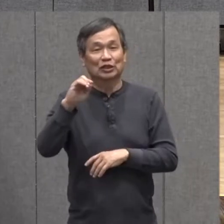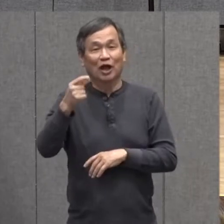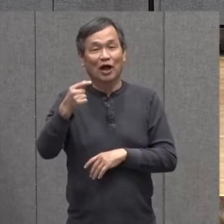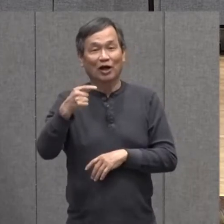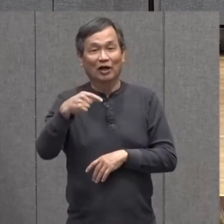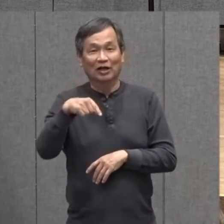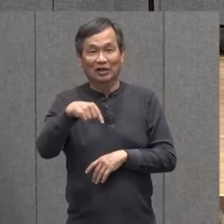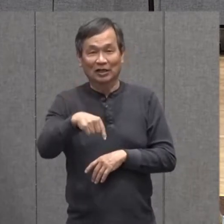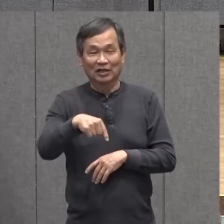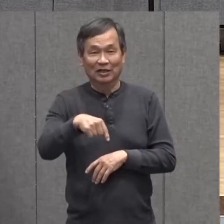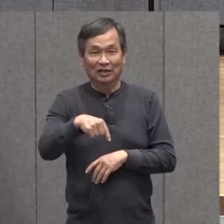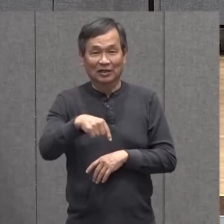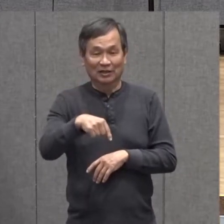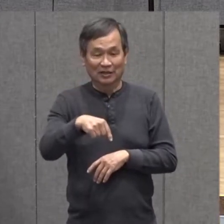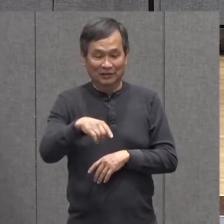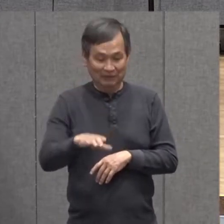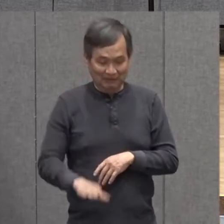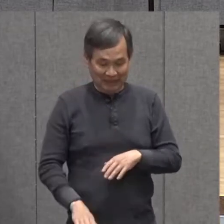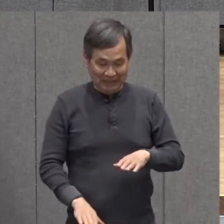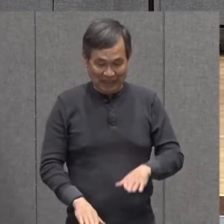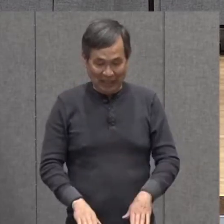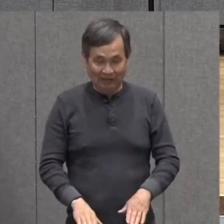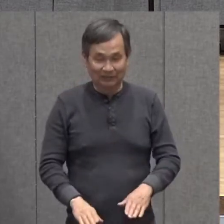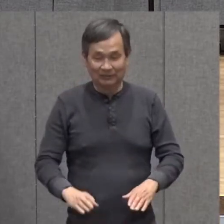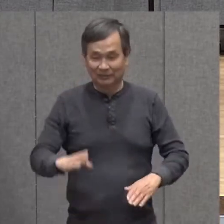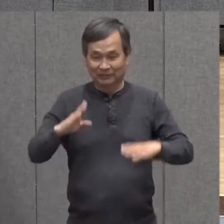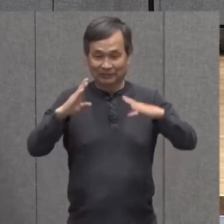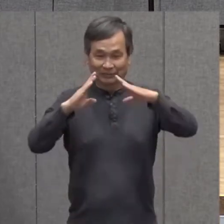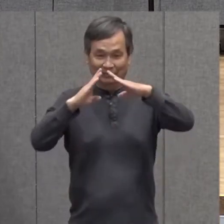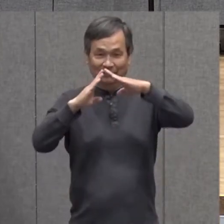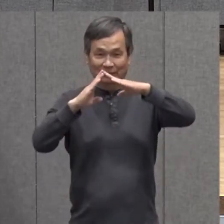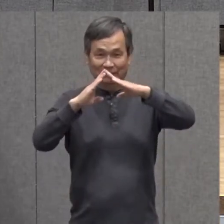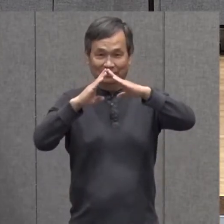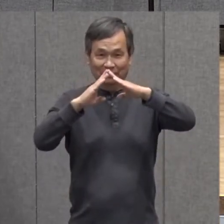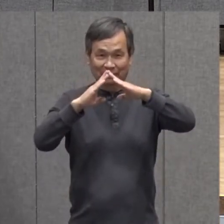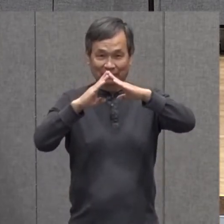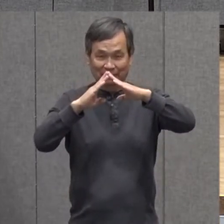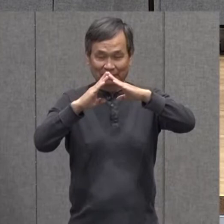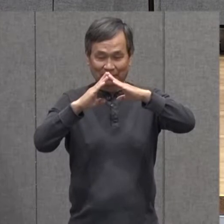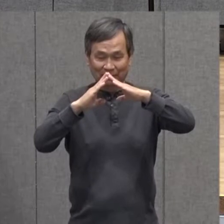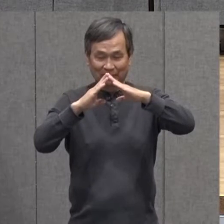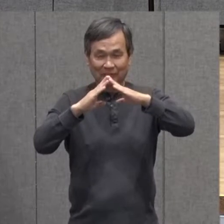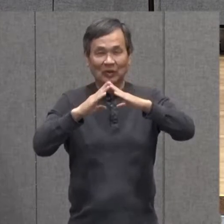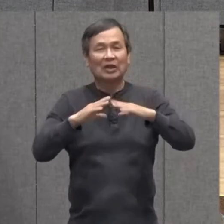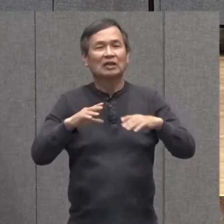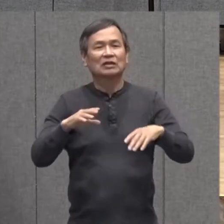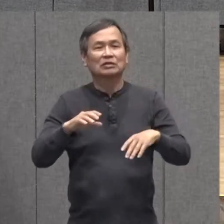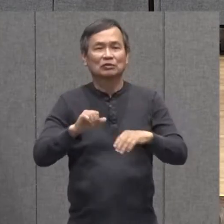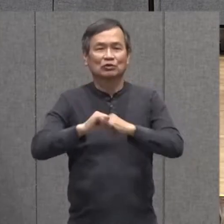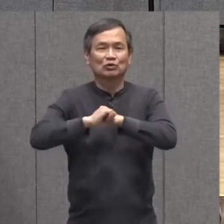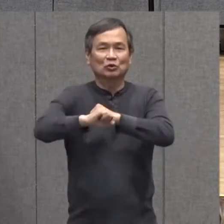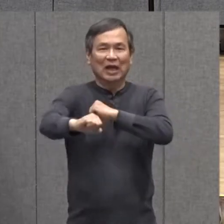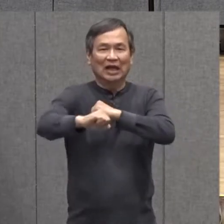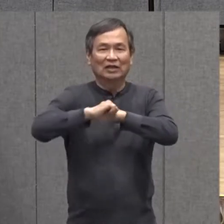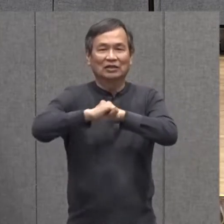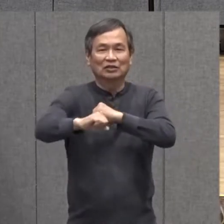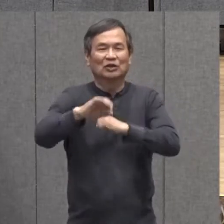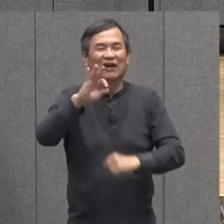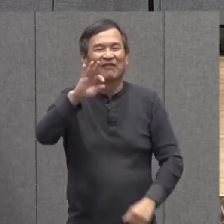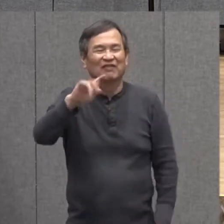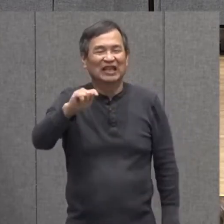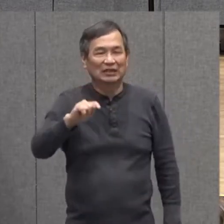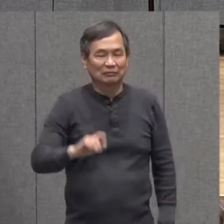your feet up, all right? And you're gonna pedal out your feet. Vamos a pedalear